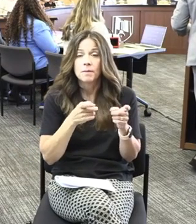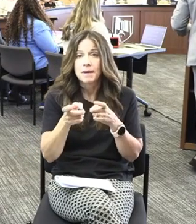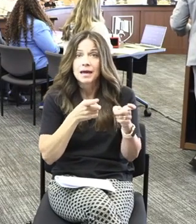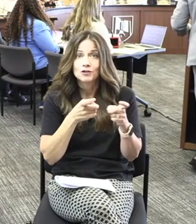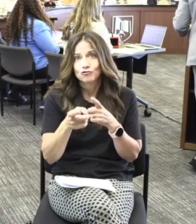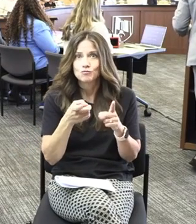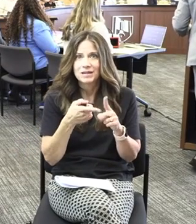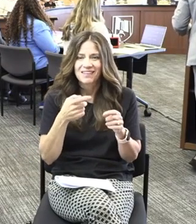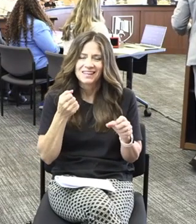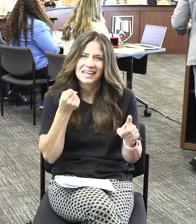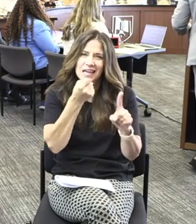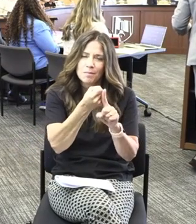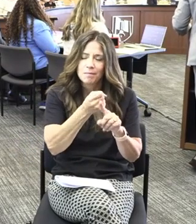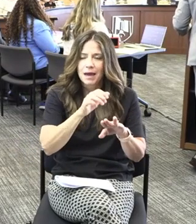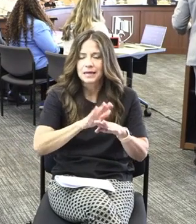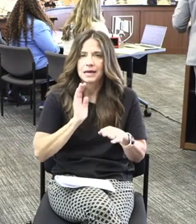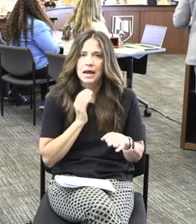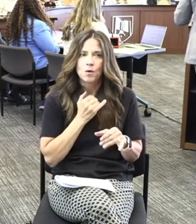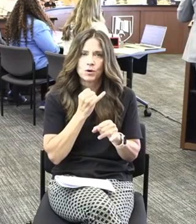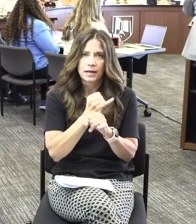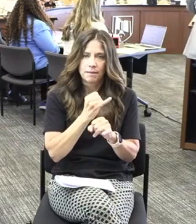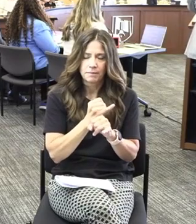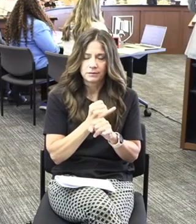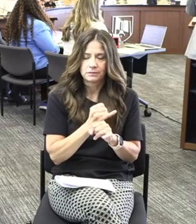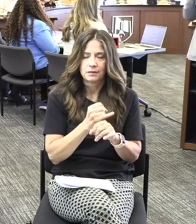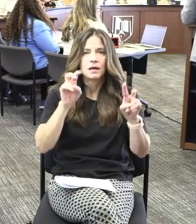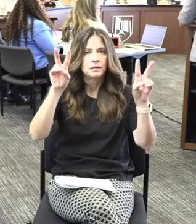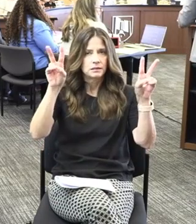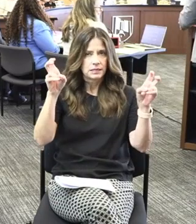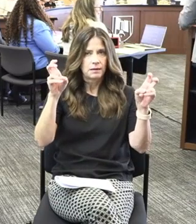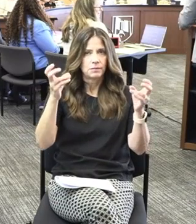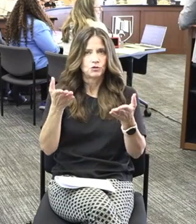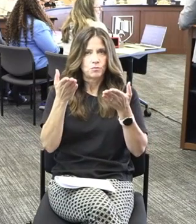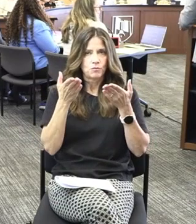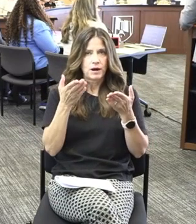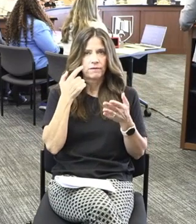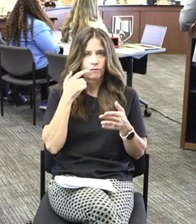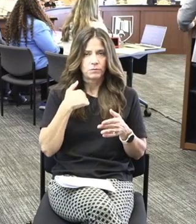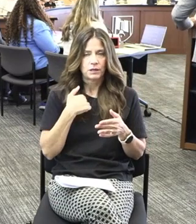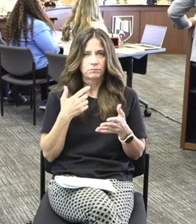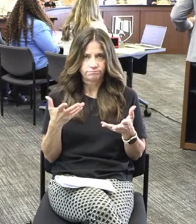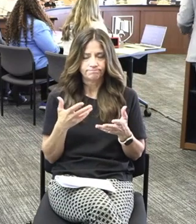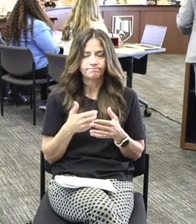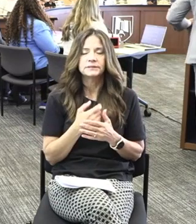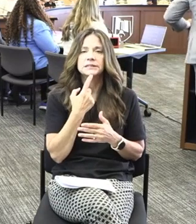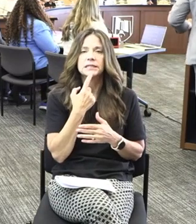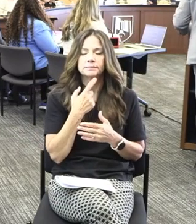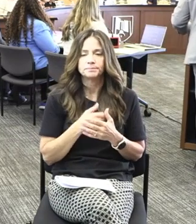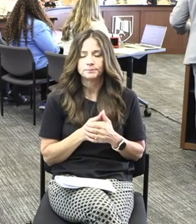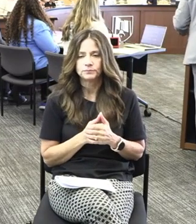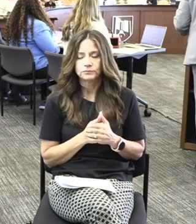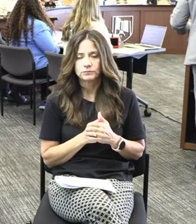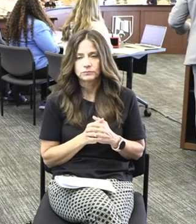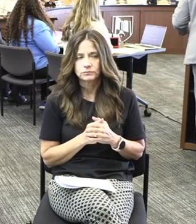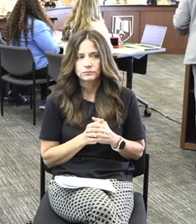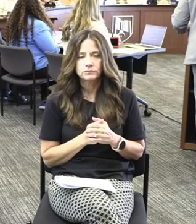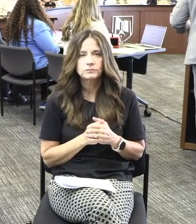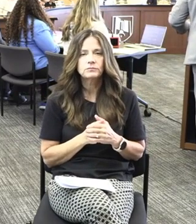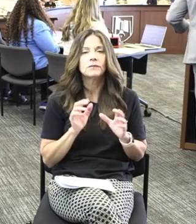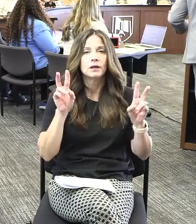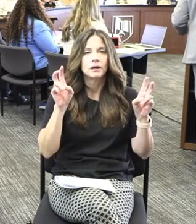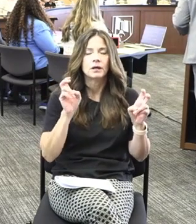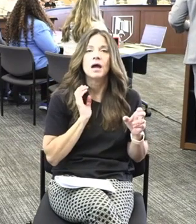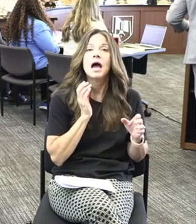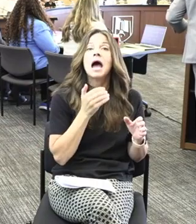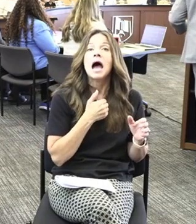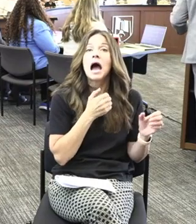our campus. And here's what the statement that she provided me says. Our